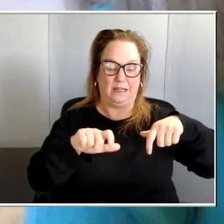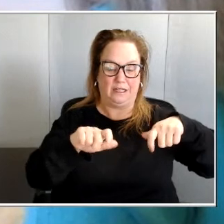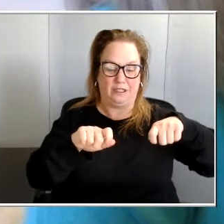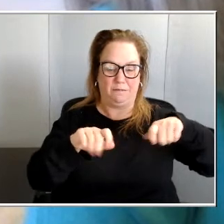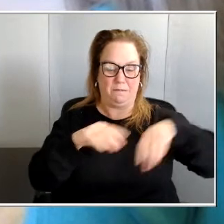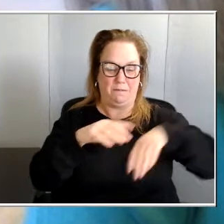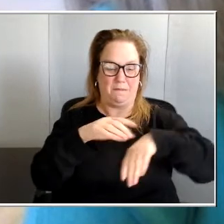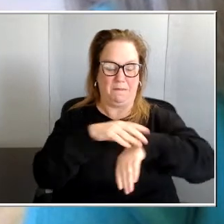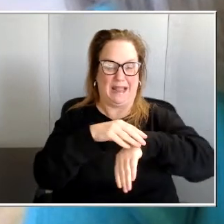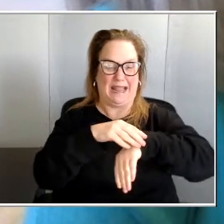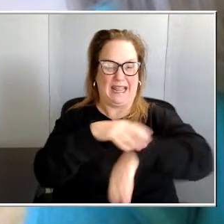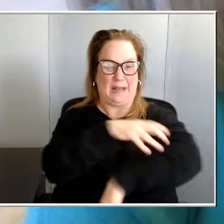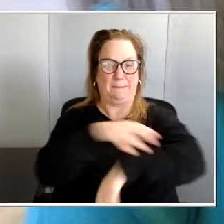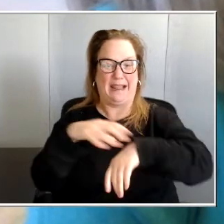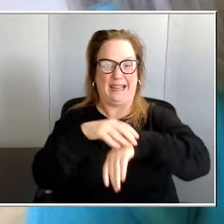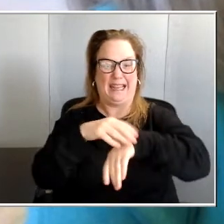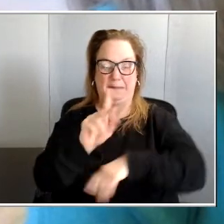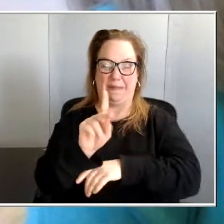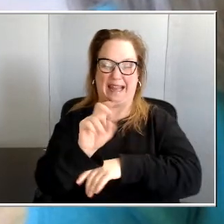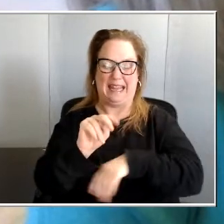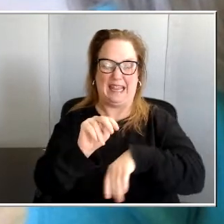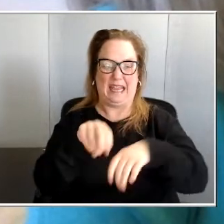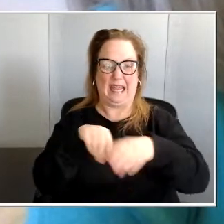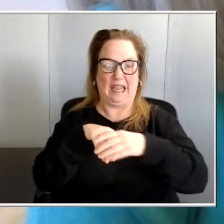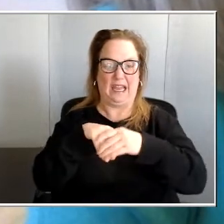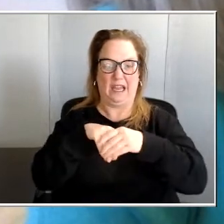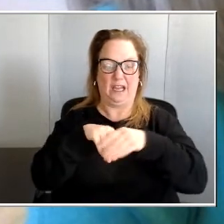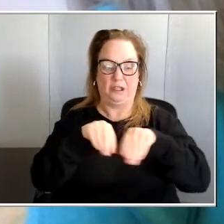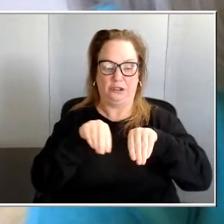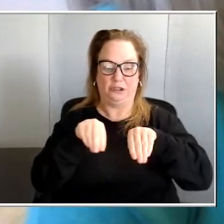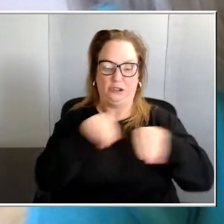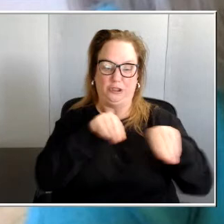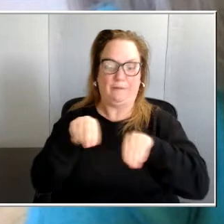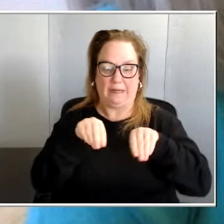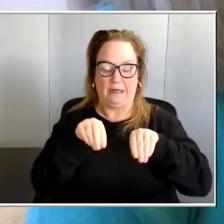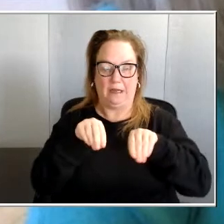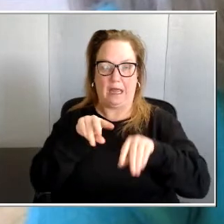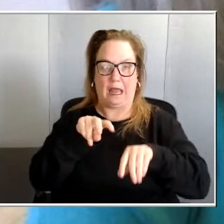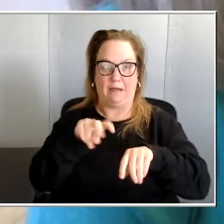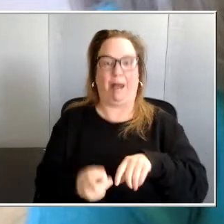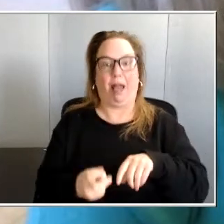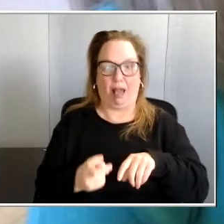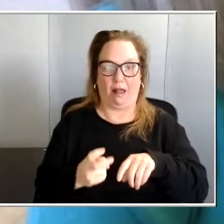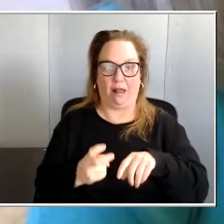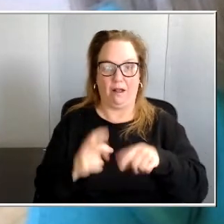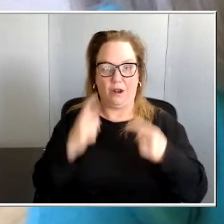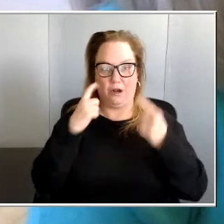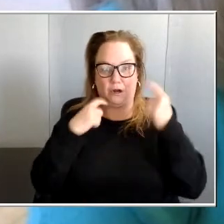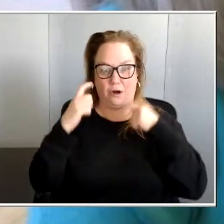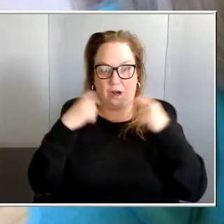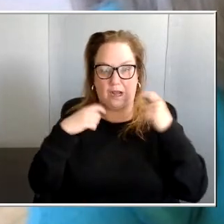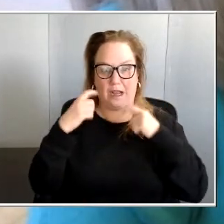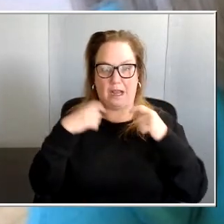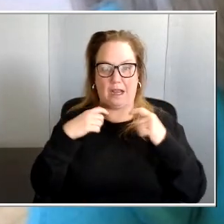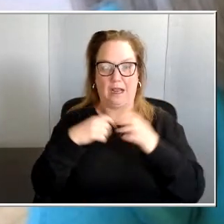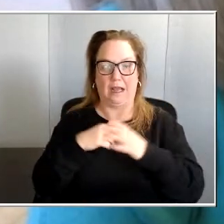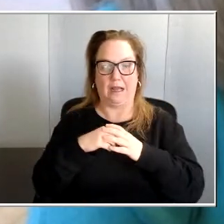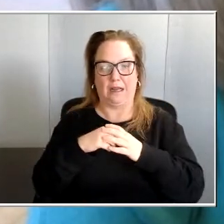knee shifted, and then I fell on the ground and cried and all this stuff.